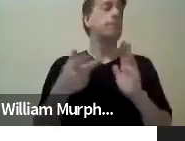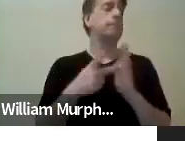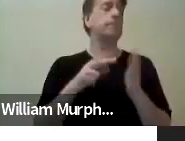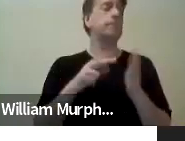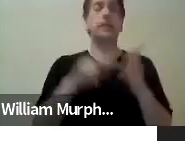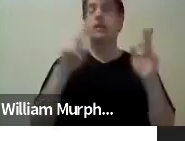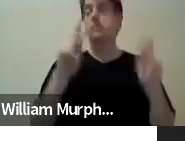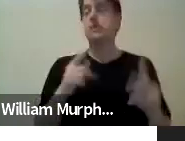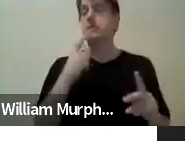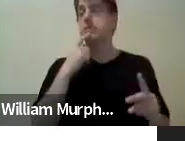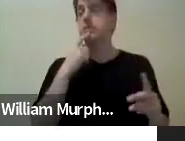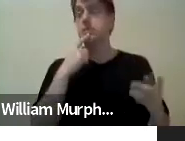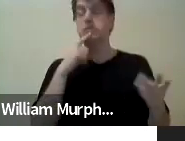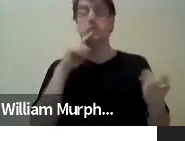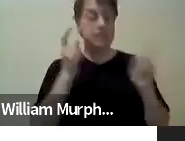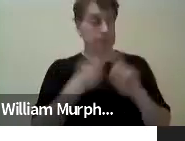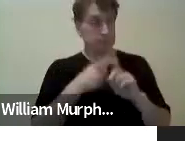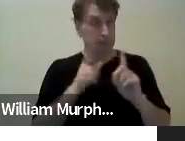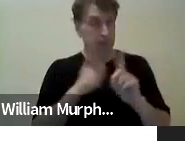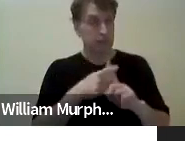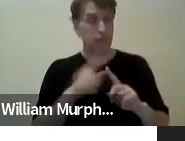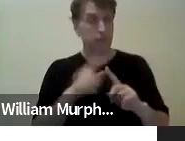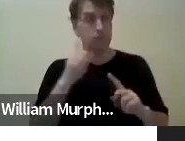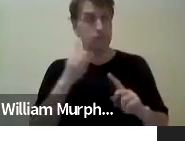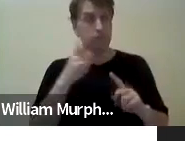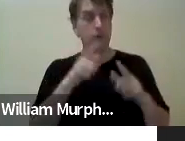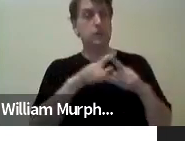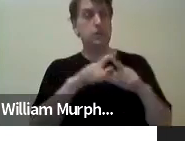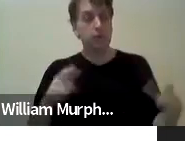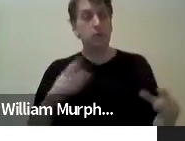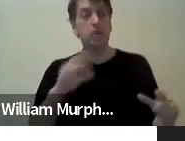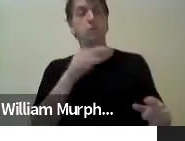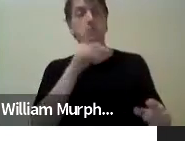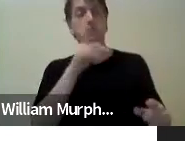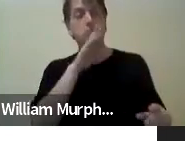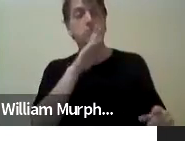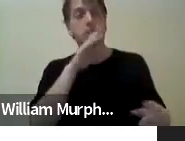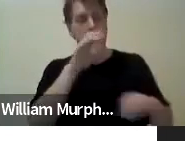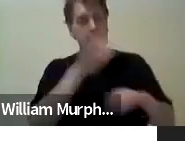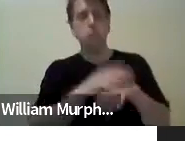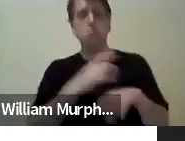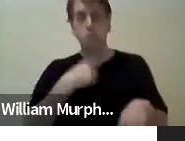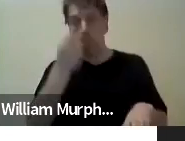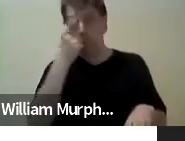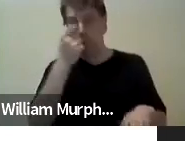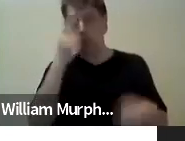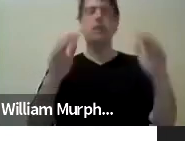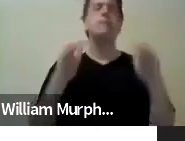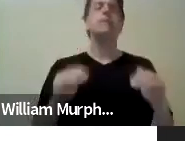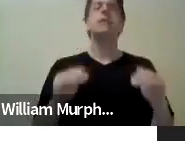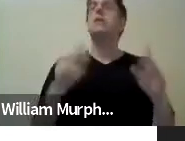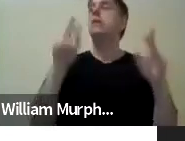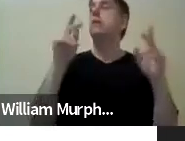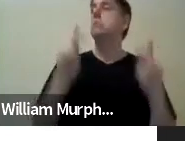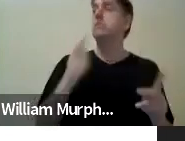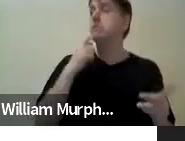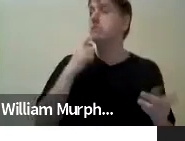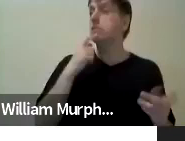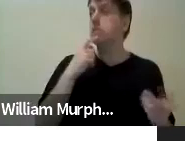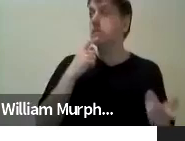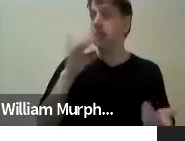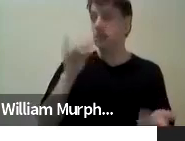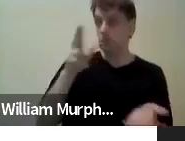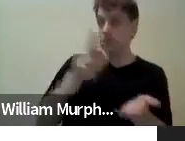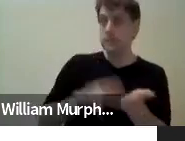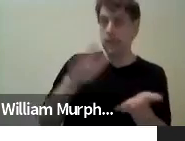Spanish is my first language, but if you say it to me in English, yeah, I'll get it. And a person who's saying, if I'm gonna sign a piece of